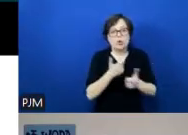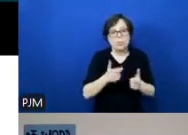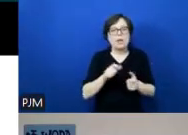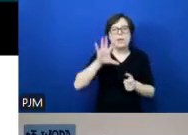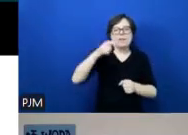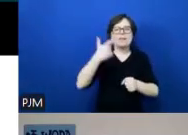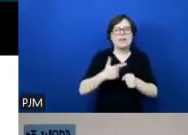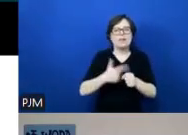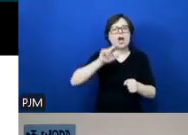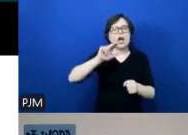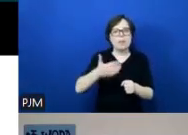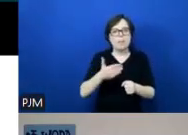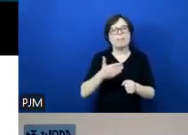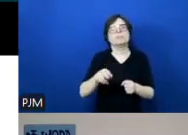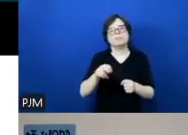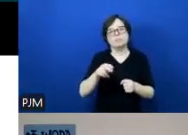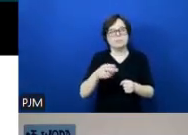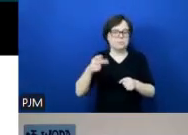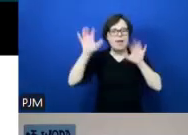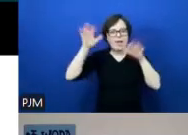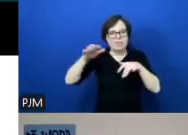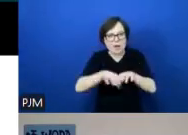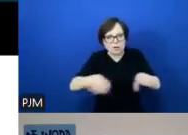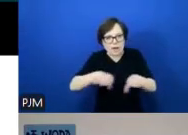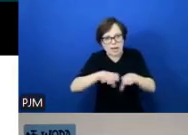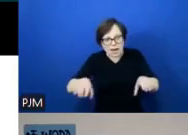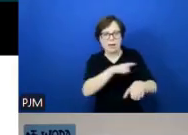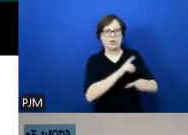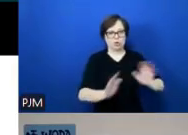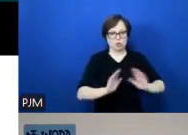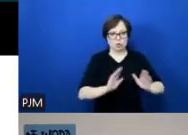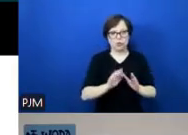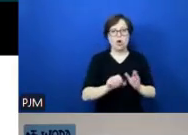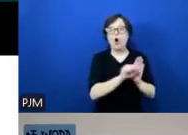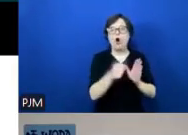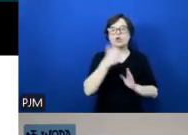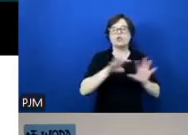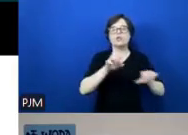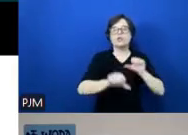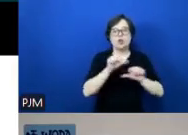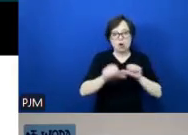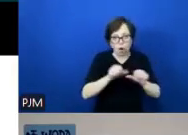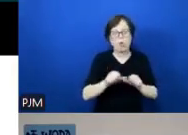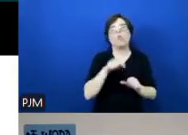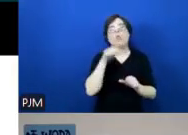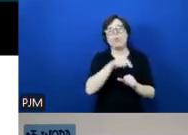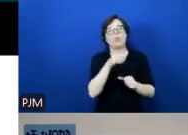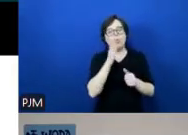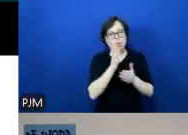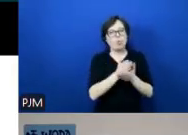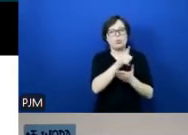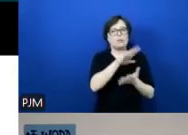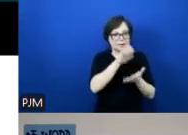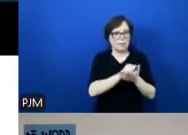Our company is responsible for over 500 kilometers of stormwater